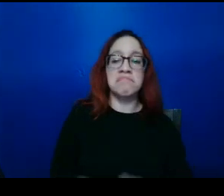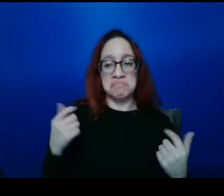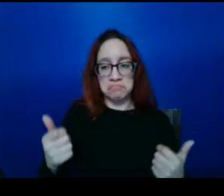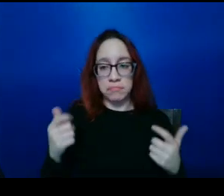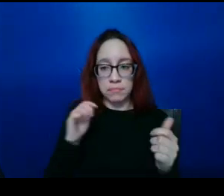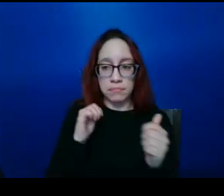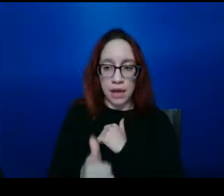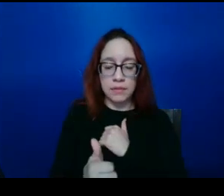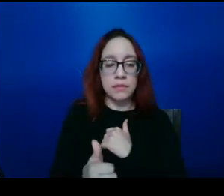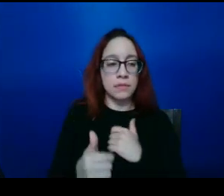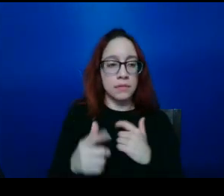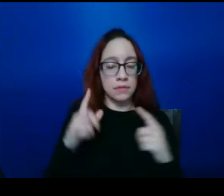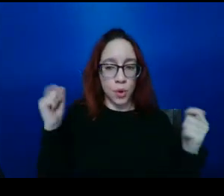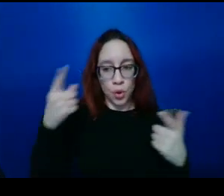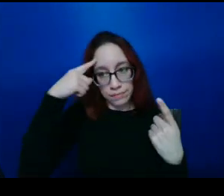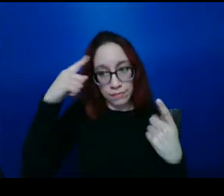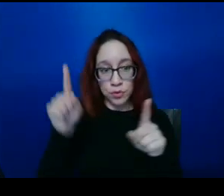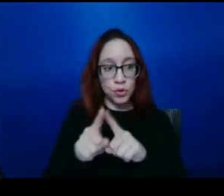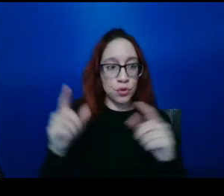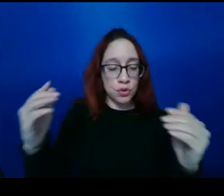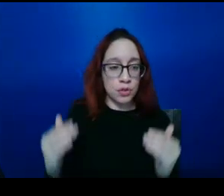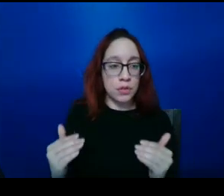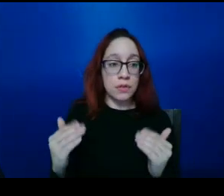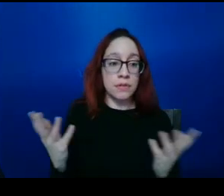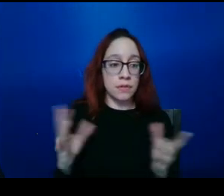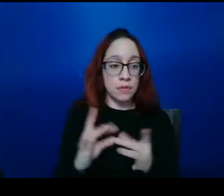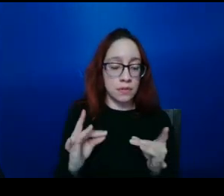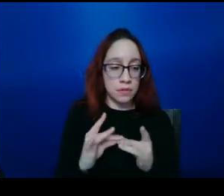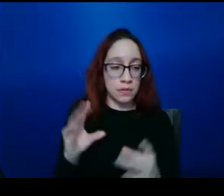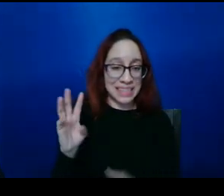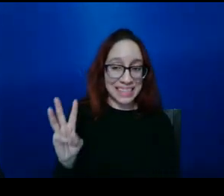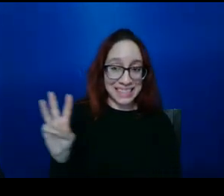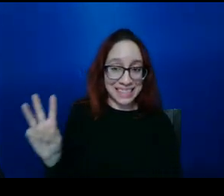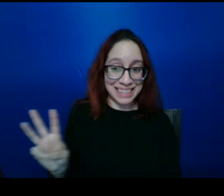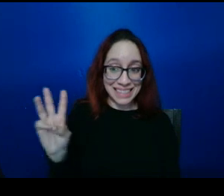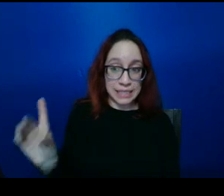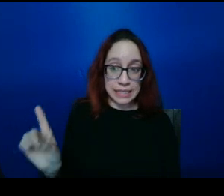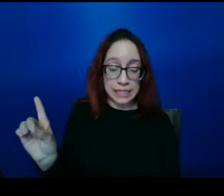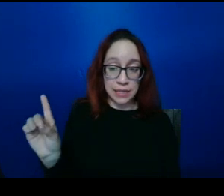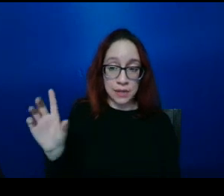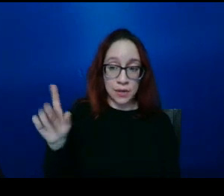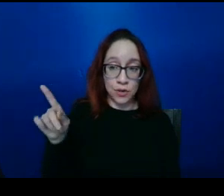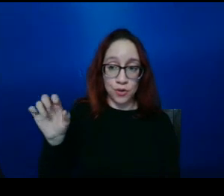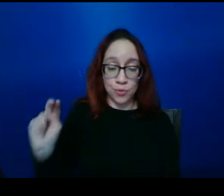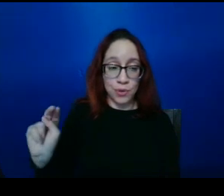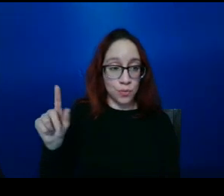Motion passes unanimously. The next polled item was 6D, proposed resolution number